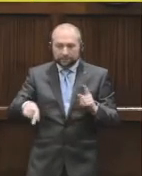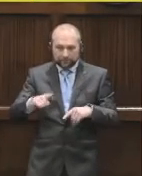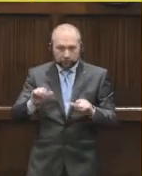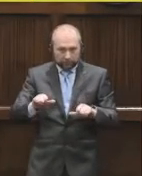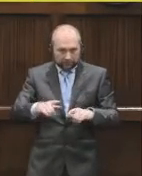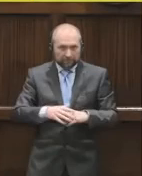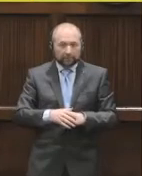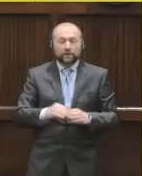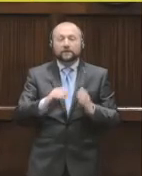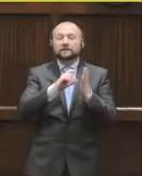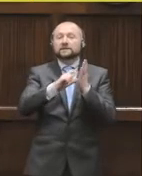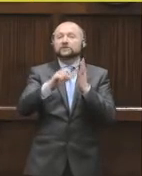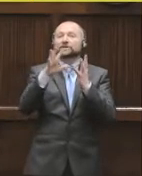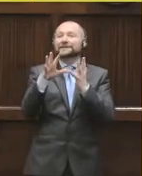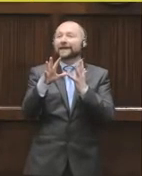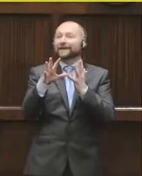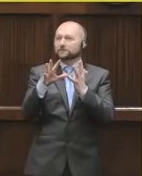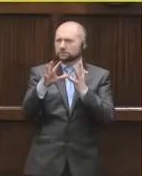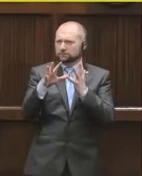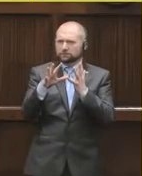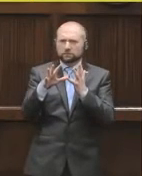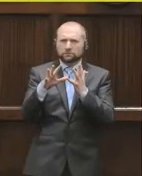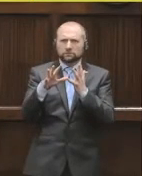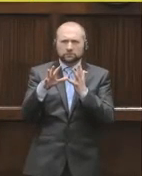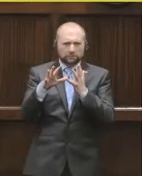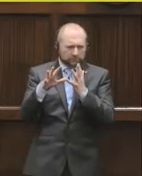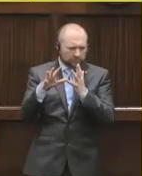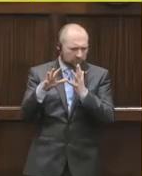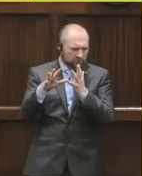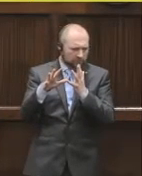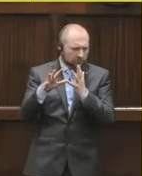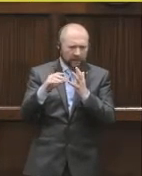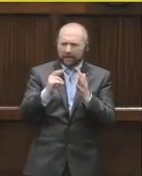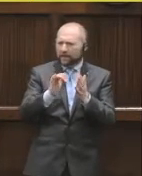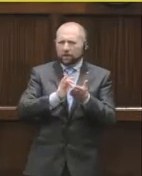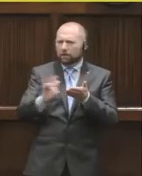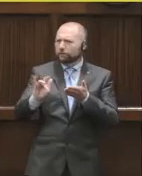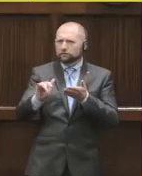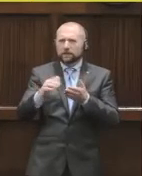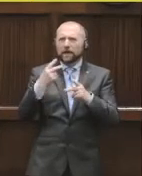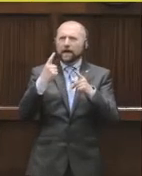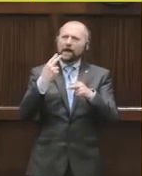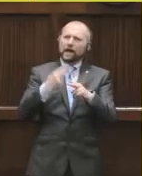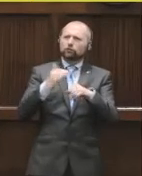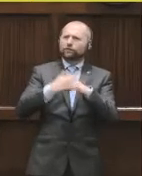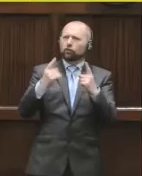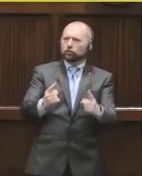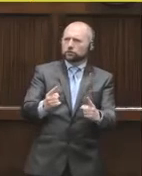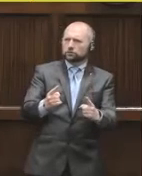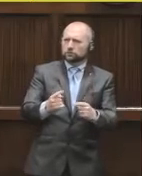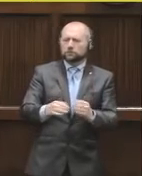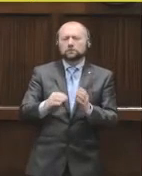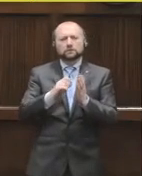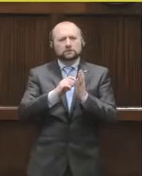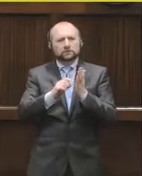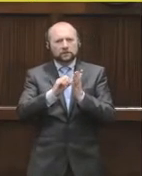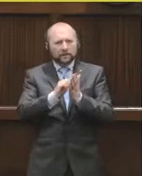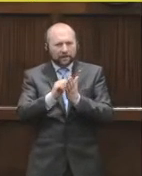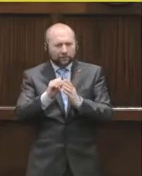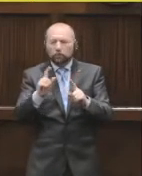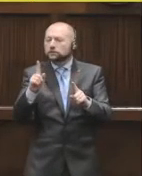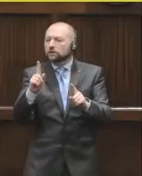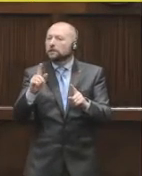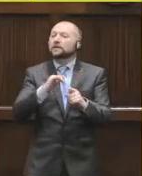Section 10, out of order. Section 11, potential charge.